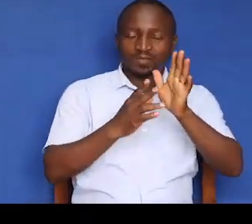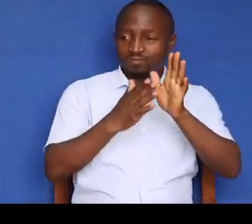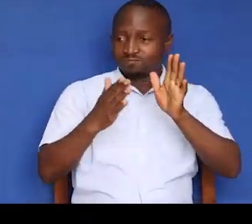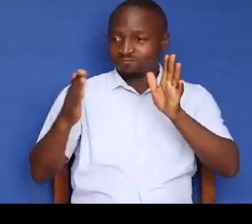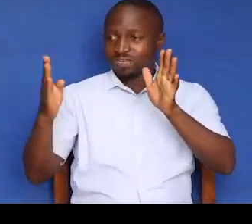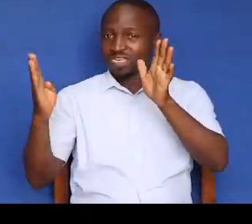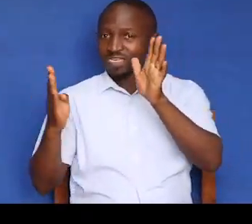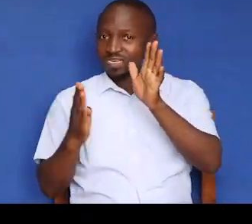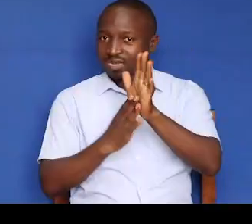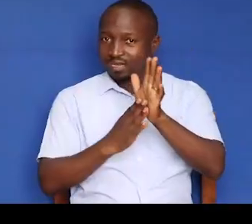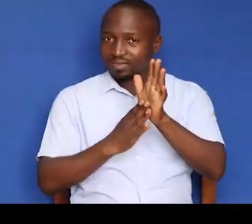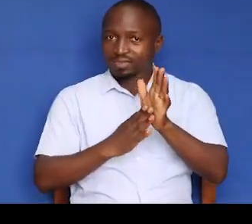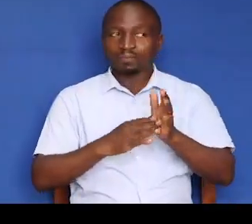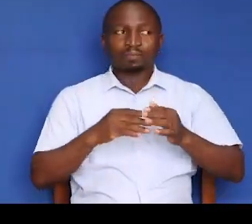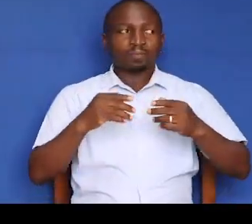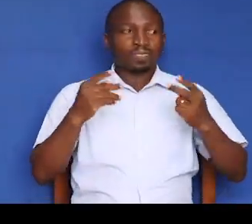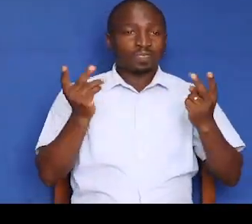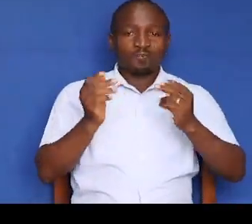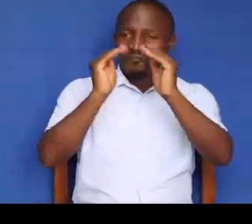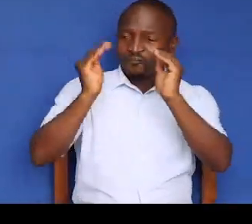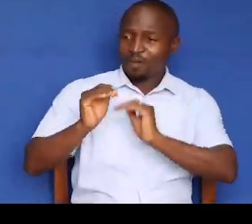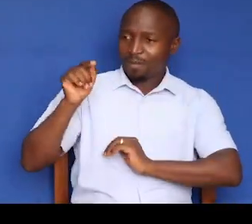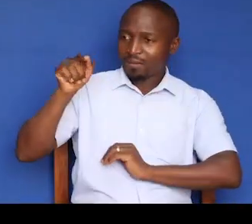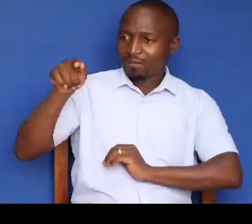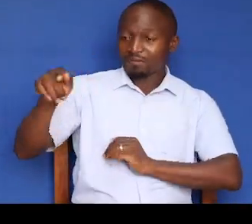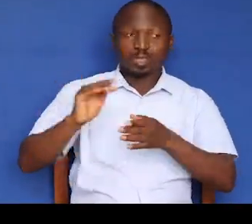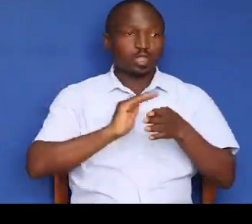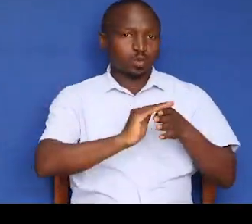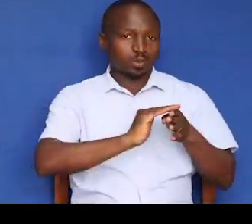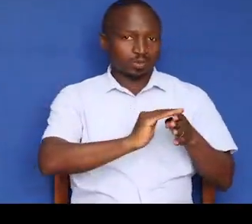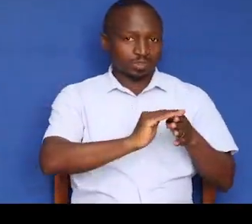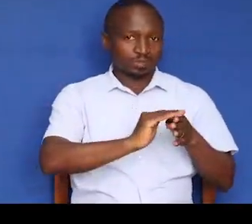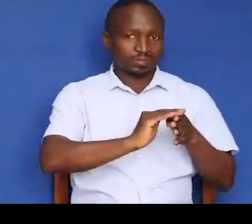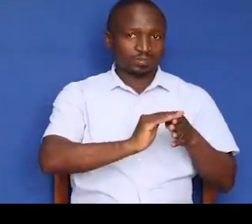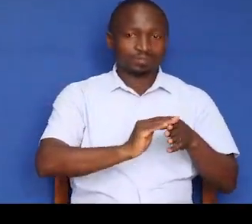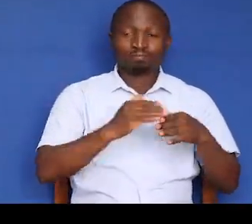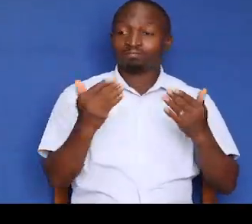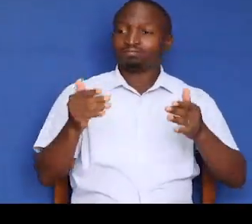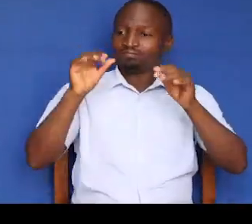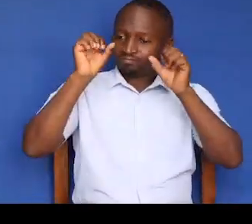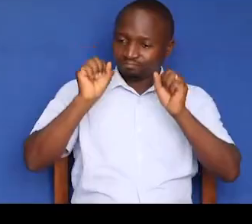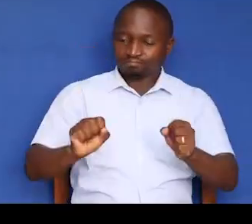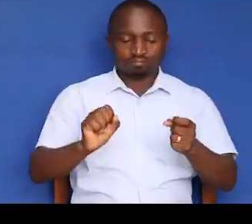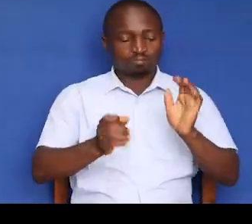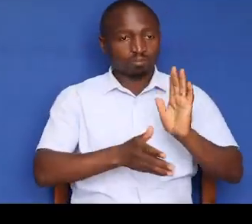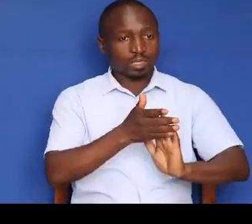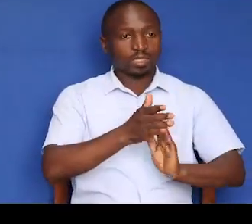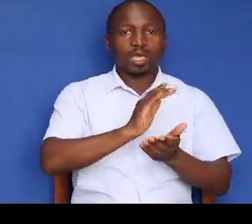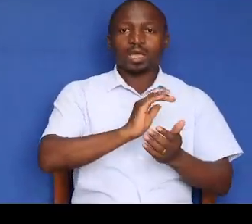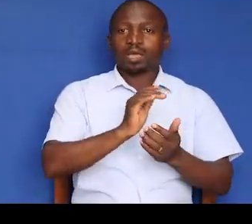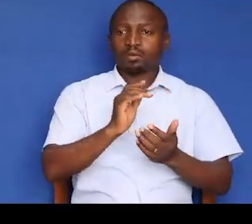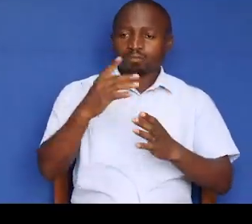7, 8, up to 9, the same formula is being applied. You have to take total